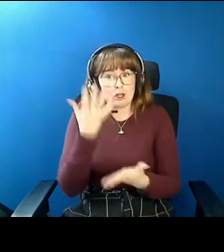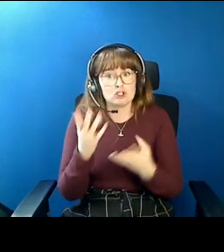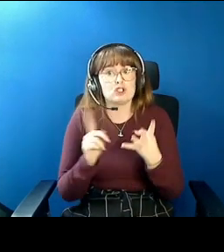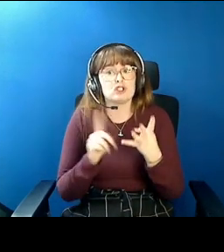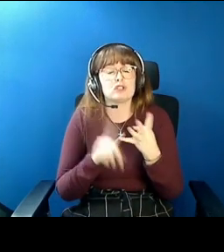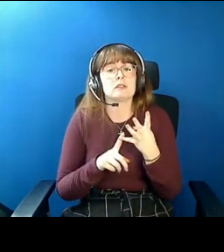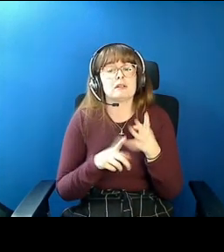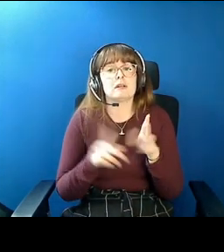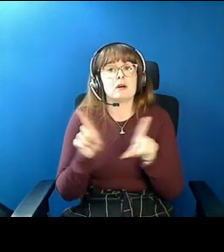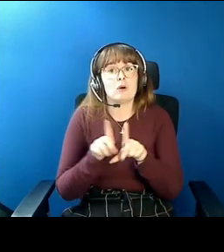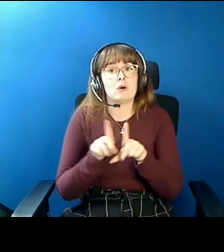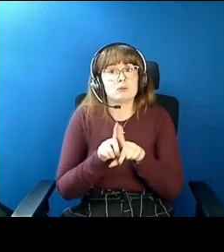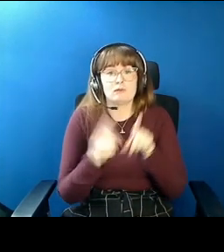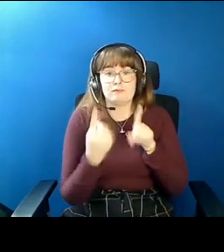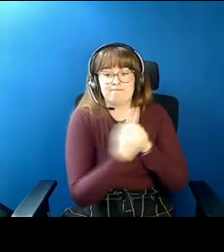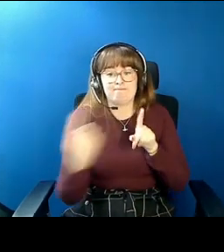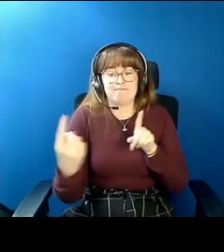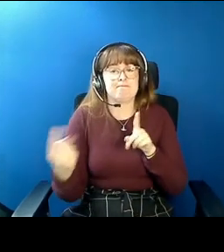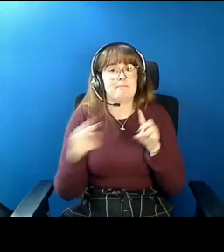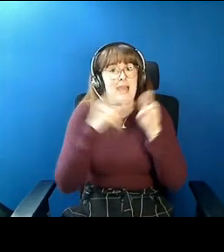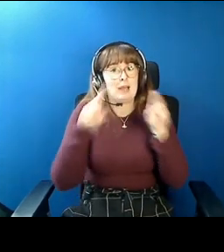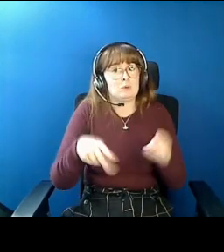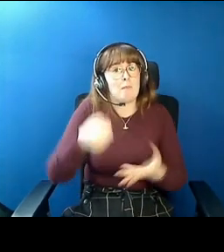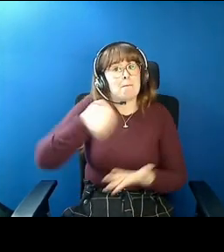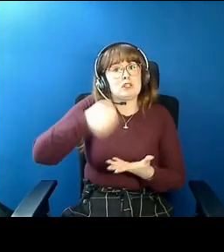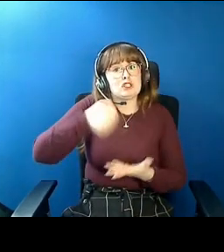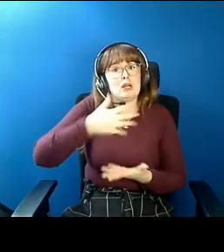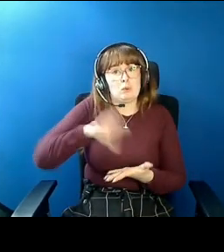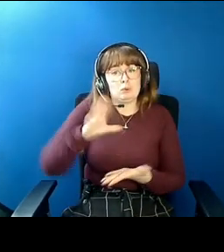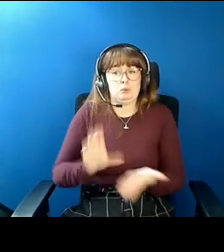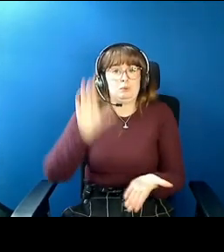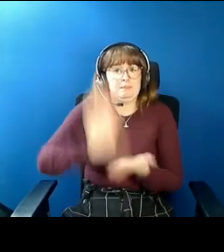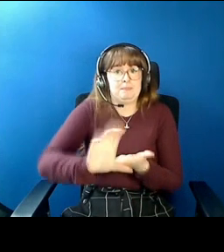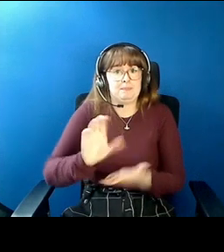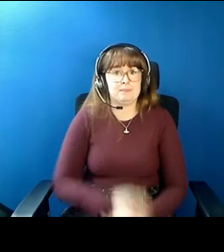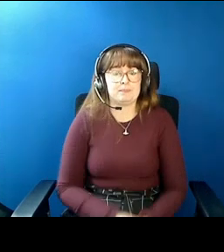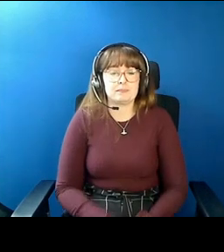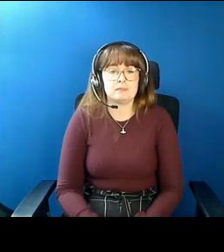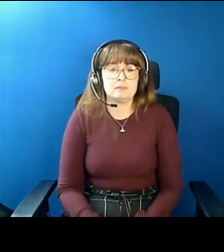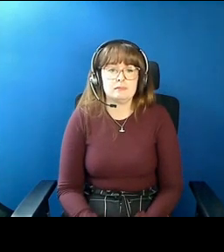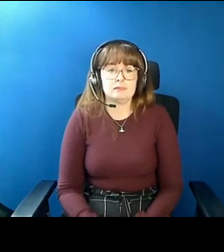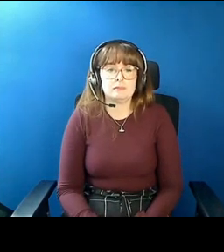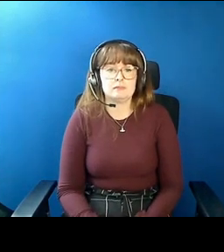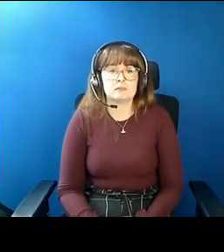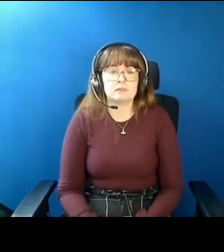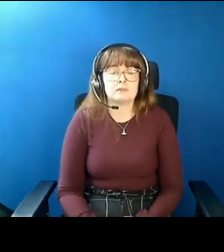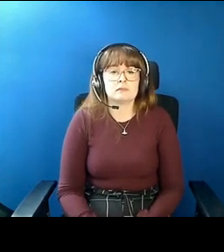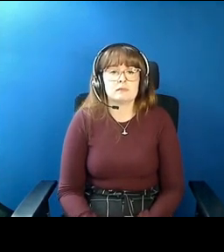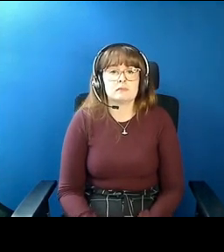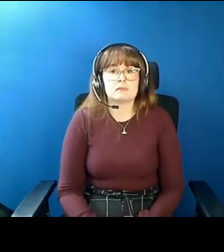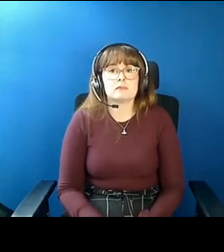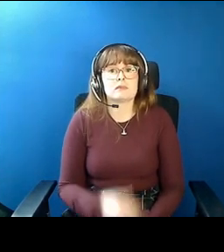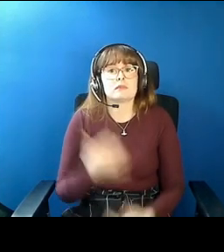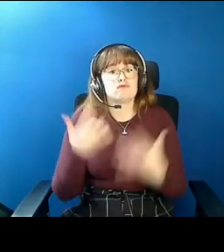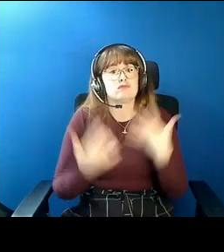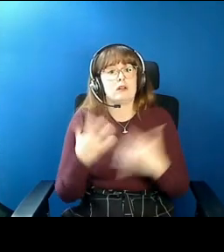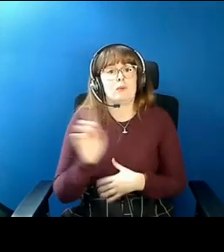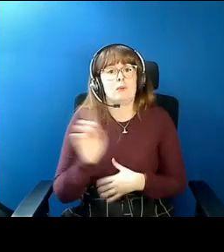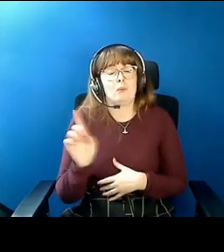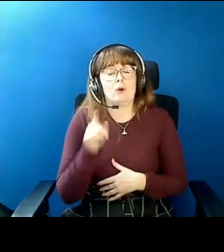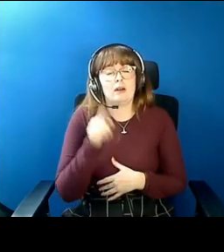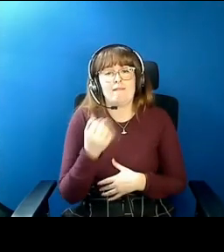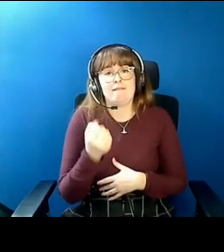per property budgets that you want to impose within the scenario. Now, the result is an ordered list of recommended measures